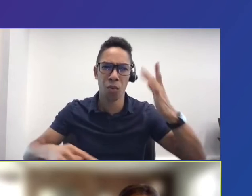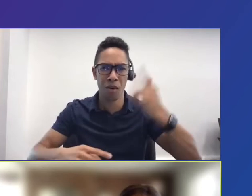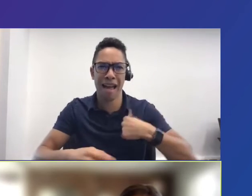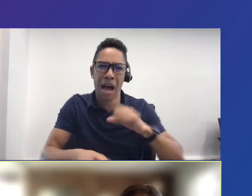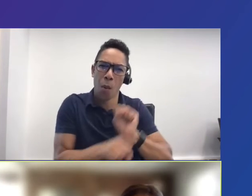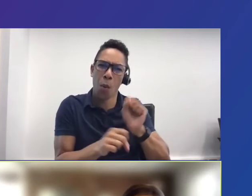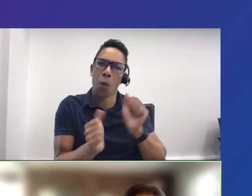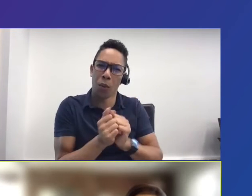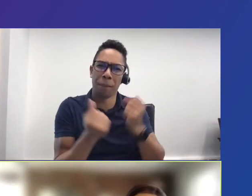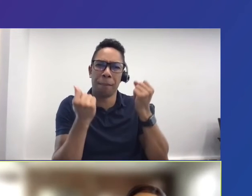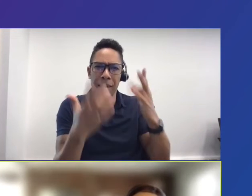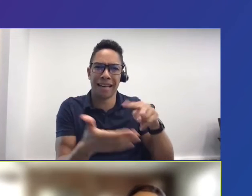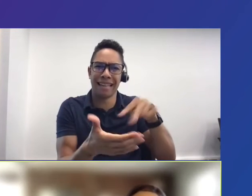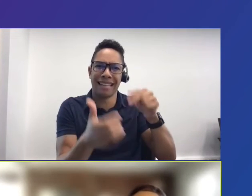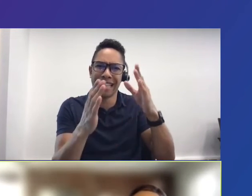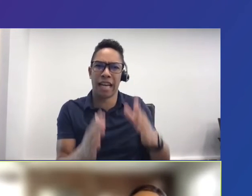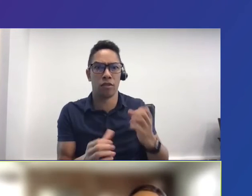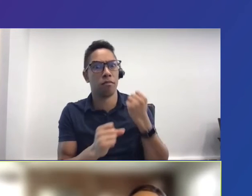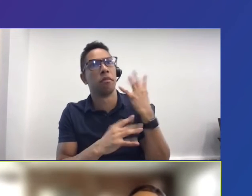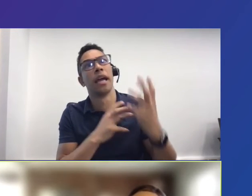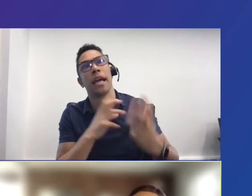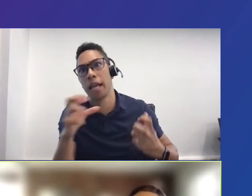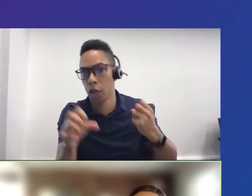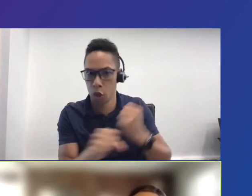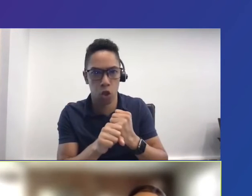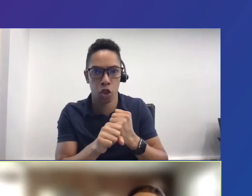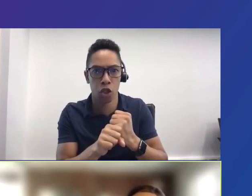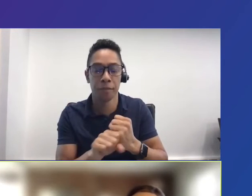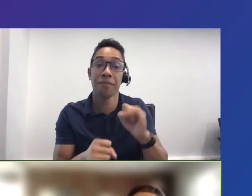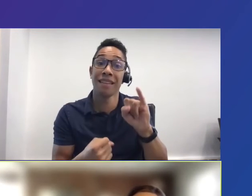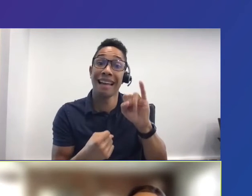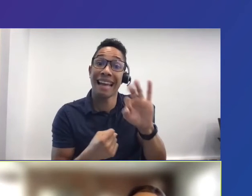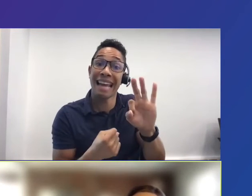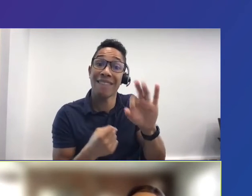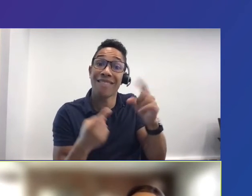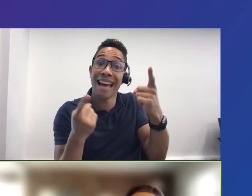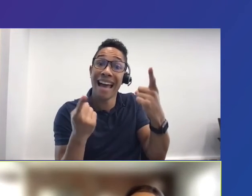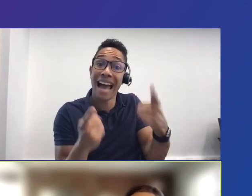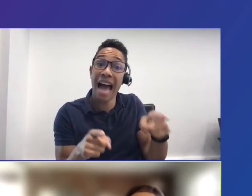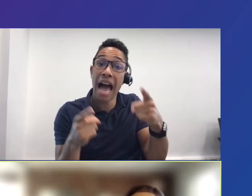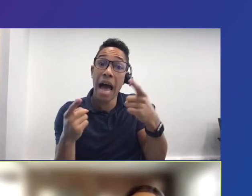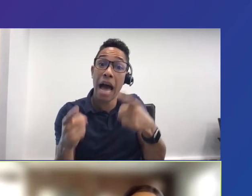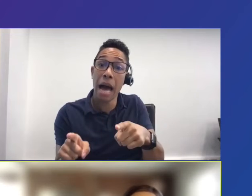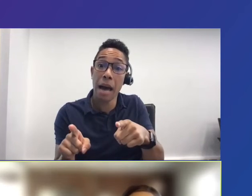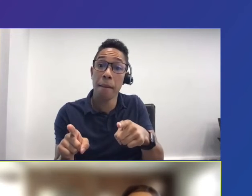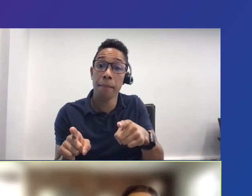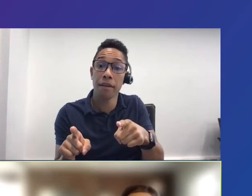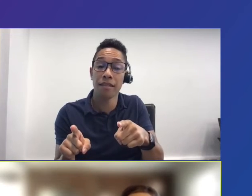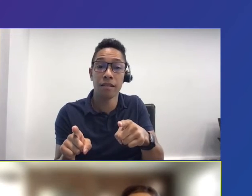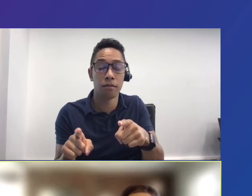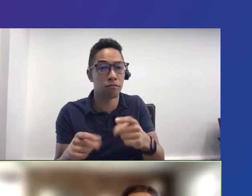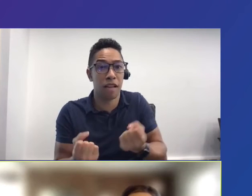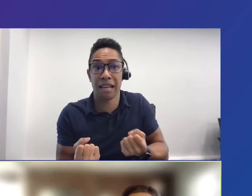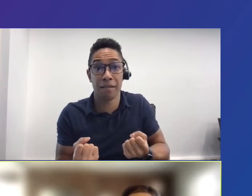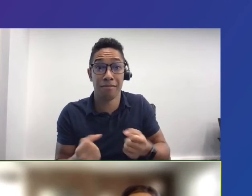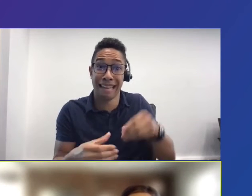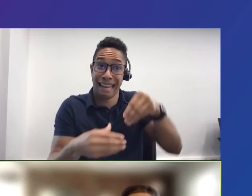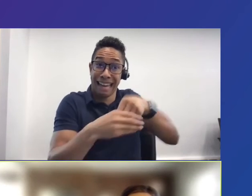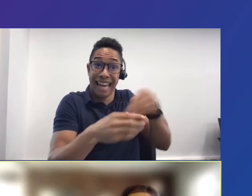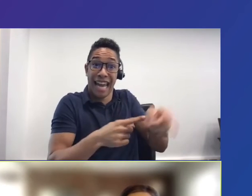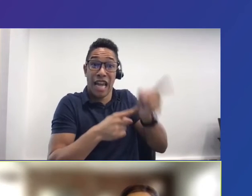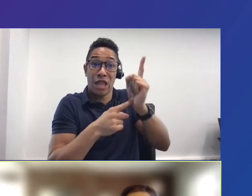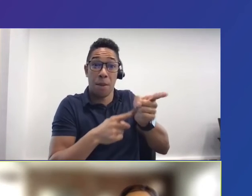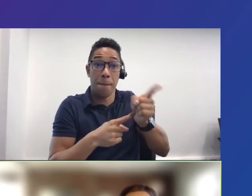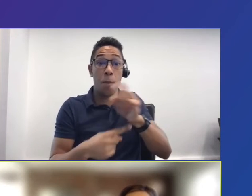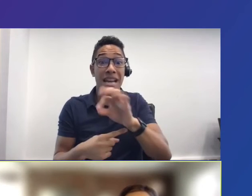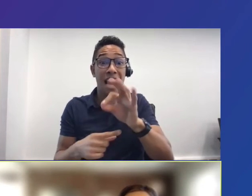for decades, if it was happening, very on fire in the moment of rehearsal,